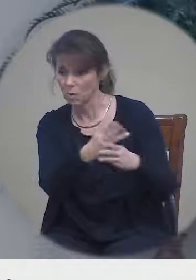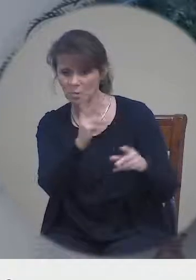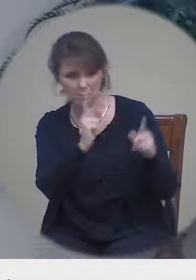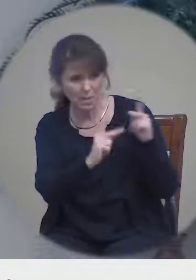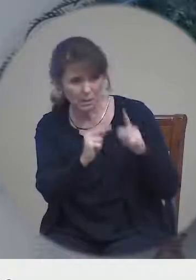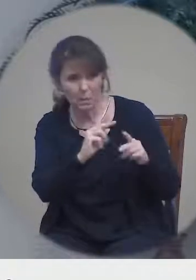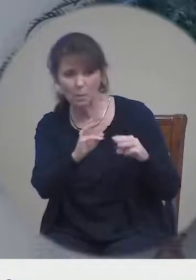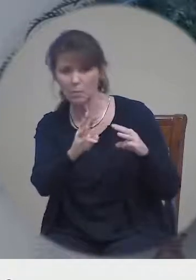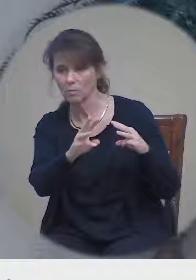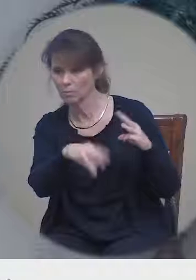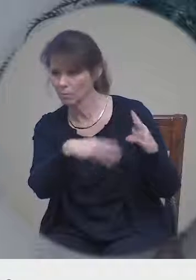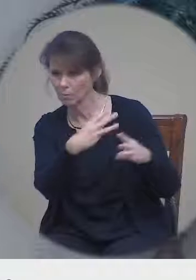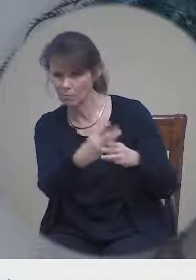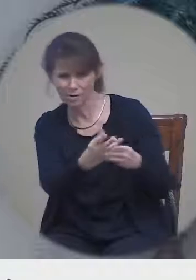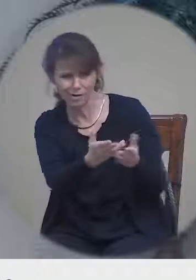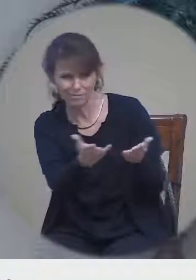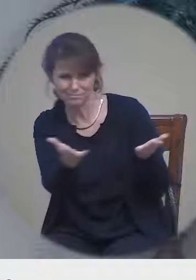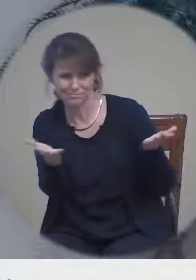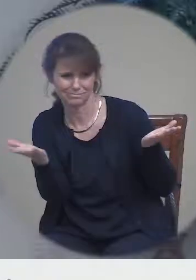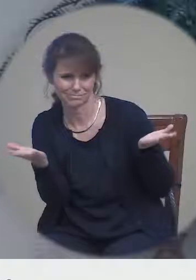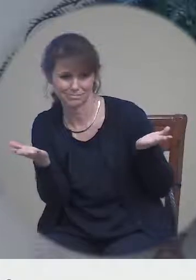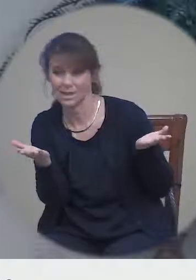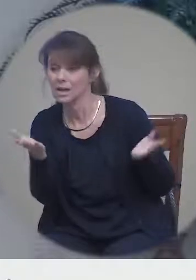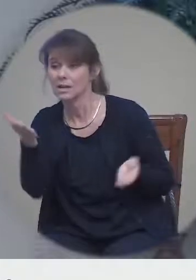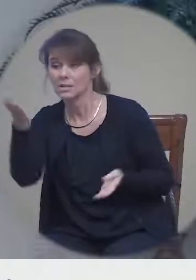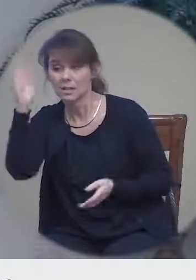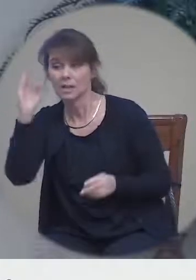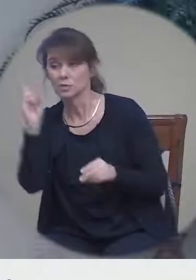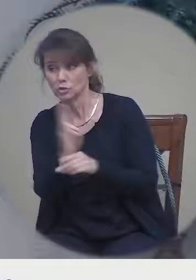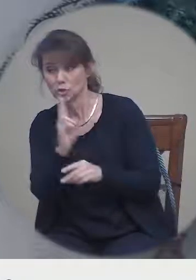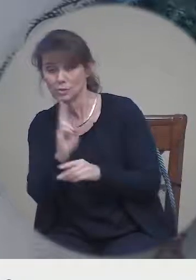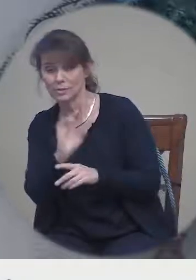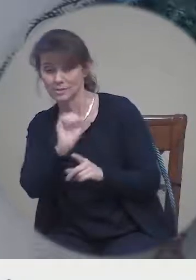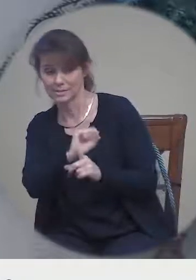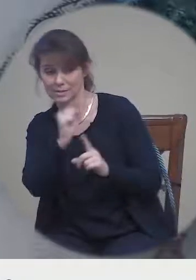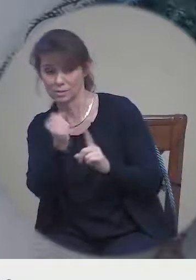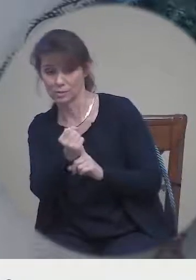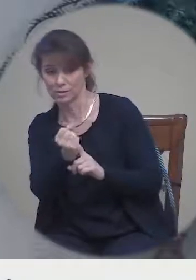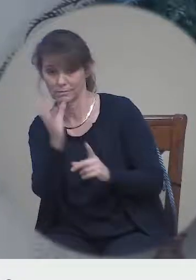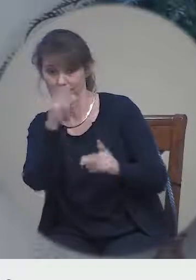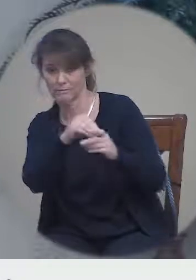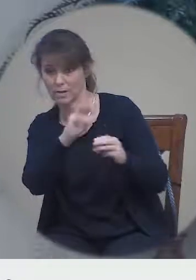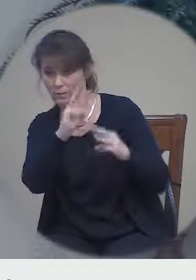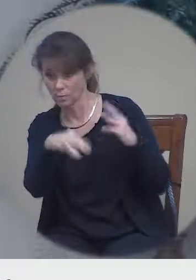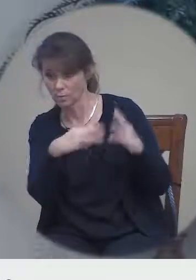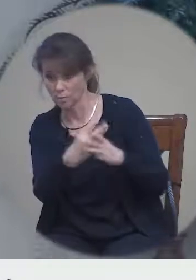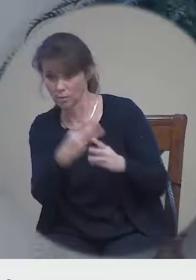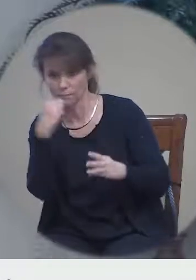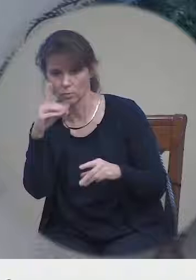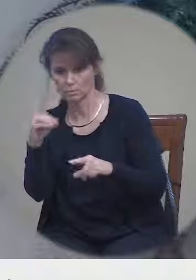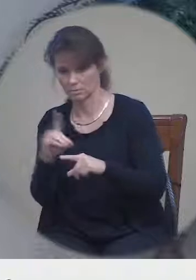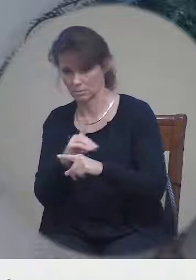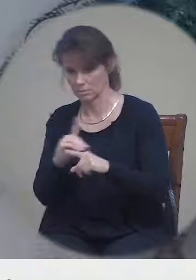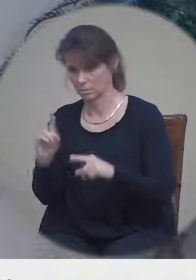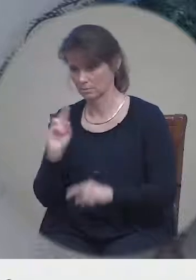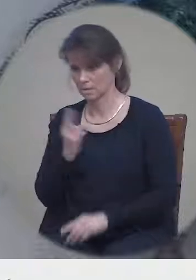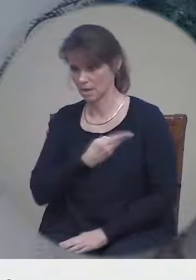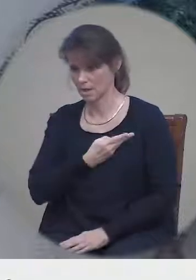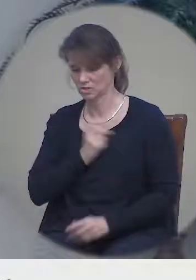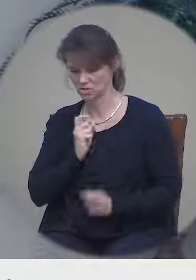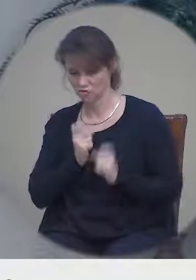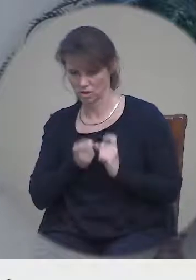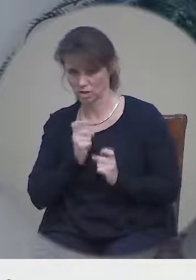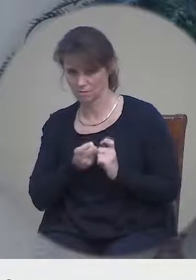in. God uses those circumstances to discipline us. When we